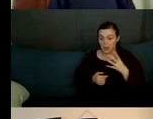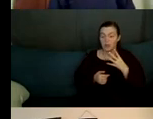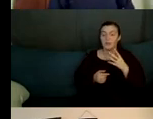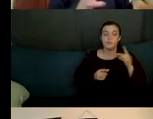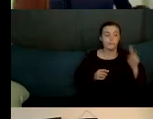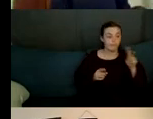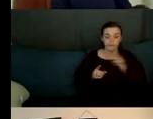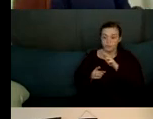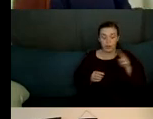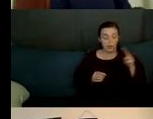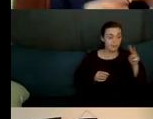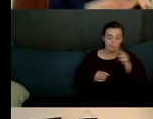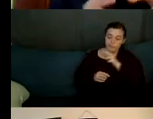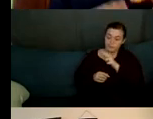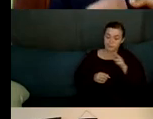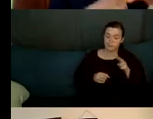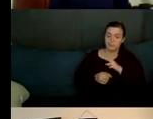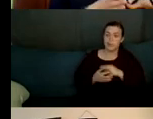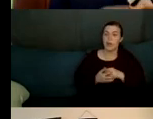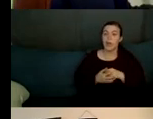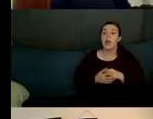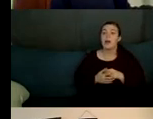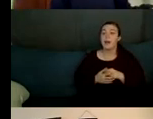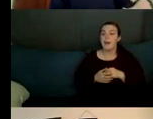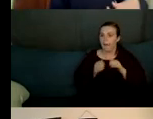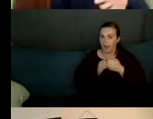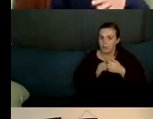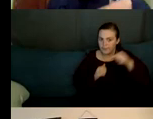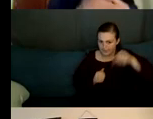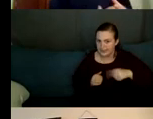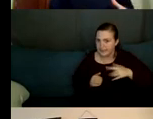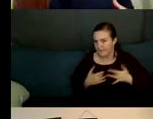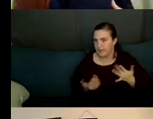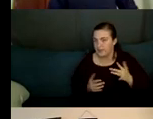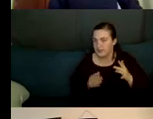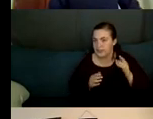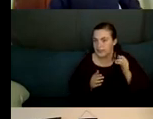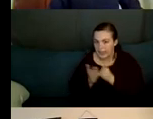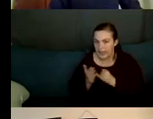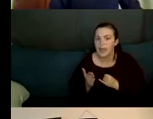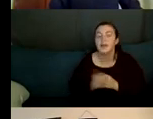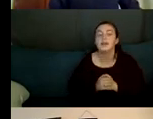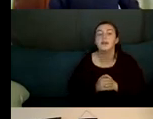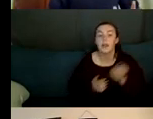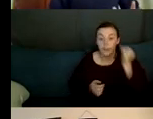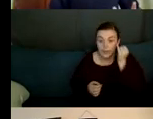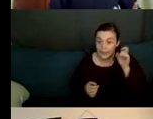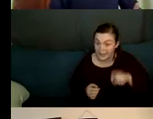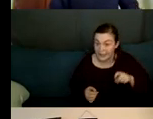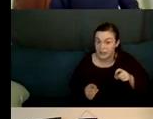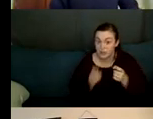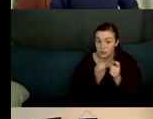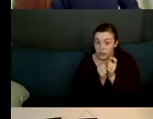look at, which is exactly how this event that we're at right now is designed. If you need to make a change on the fly, you